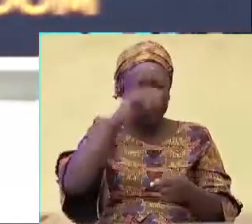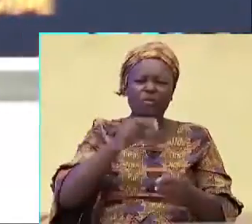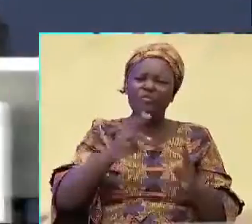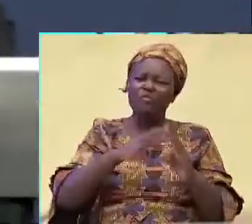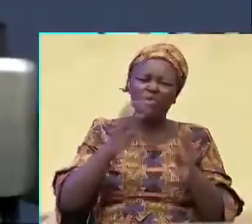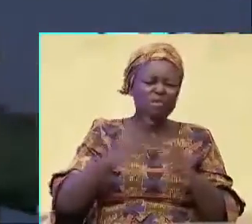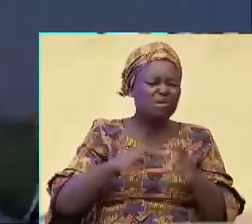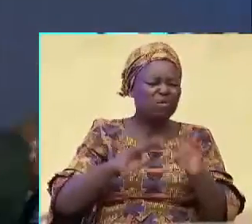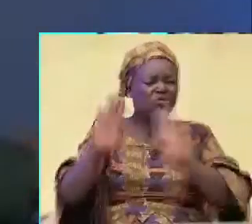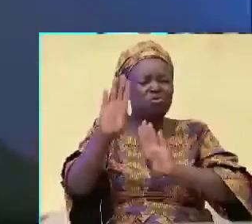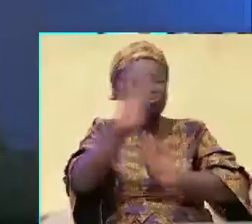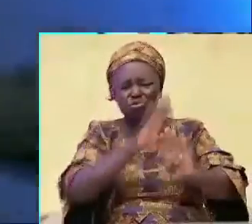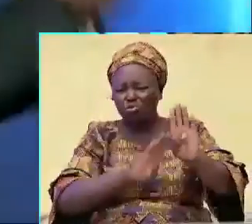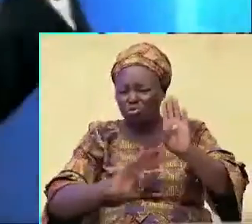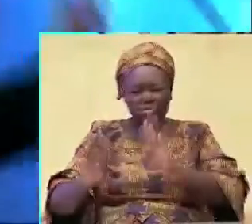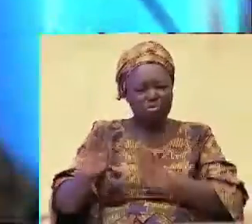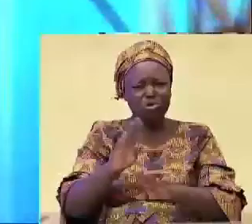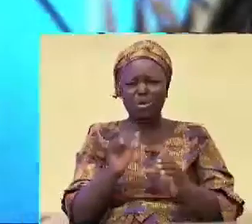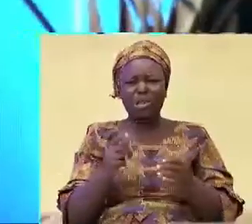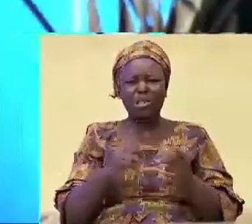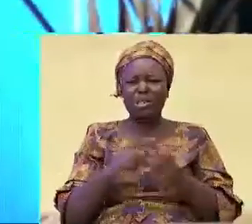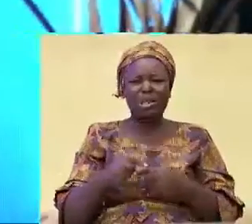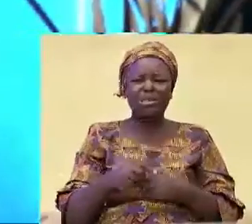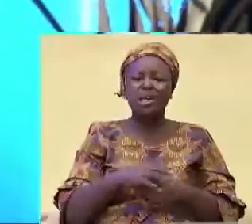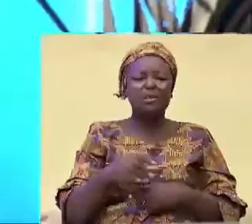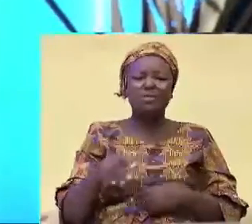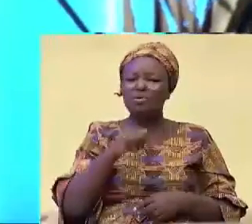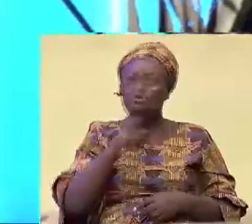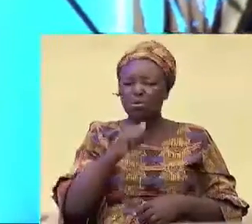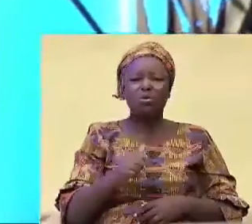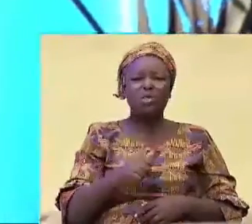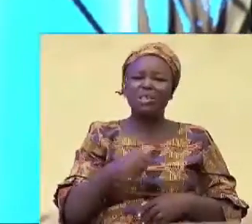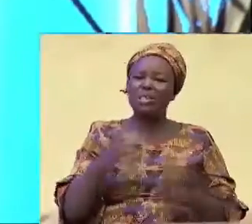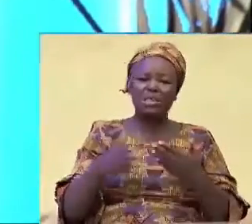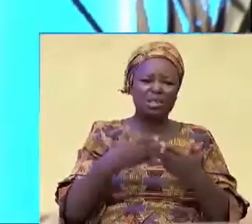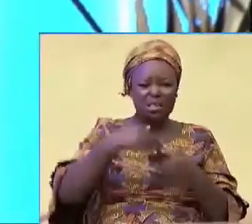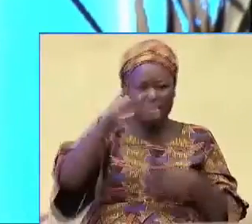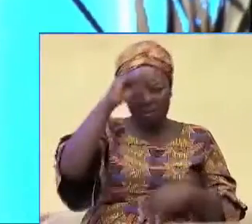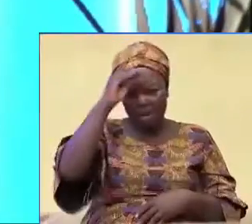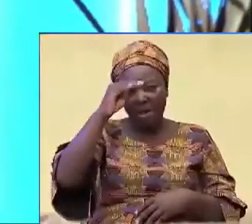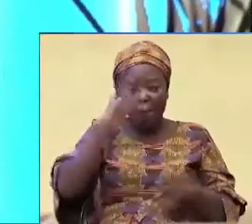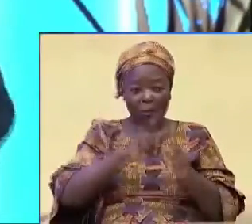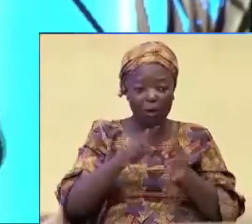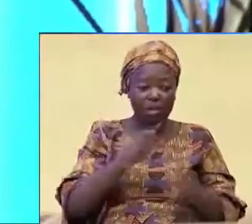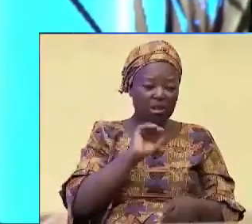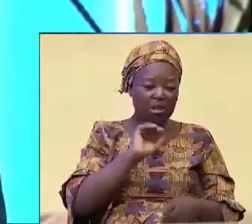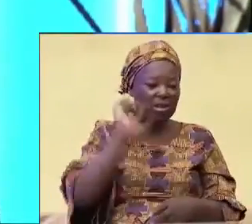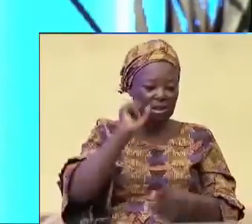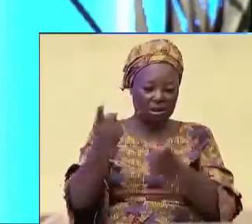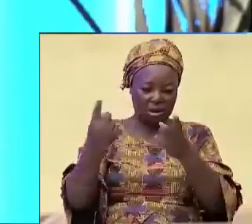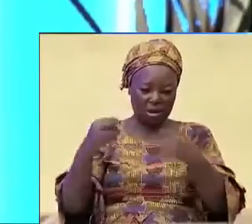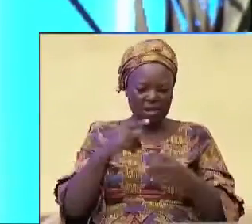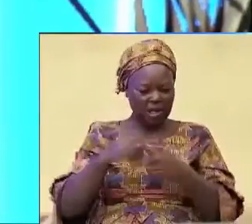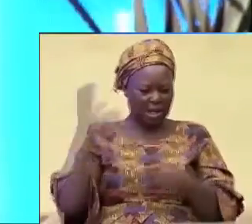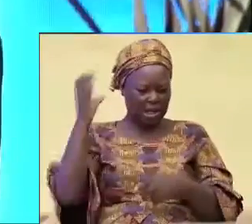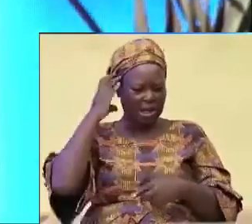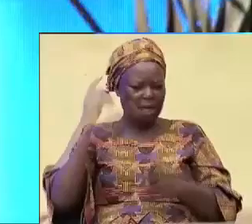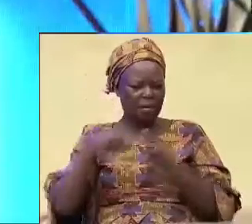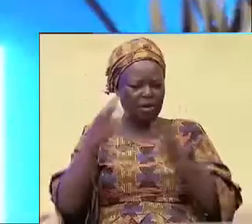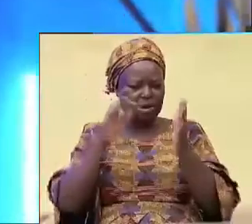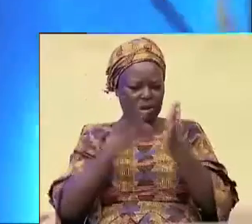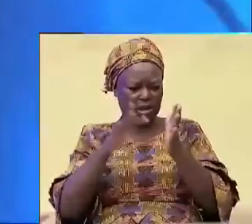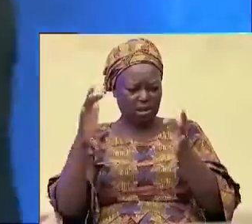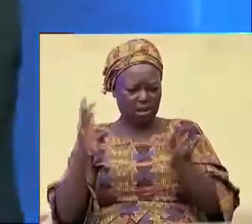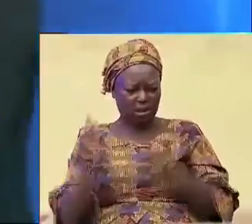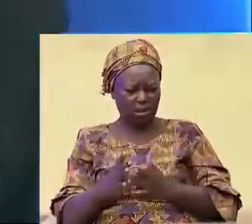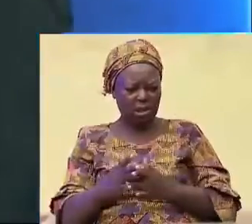about Jesus, our deliverer. And he heard, even though he had mental problem, he heard. And